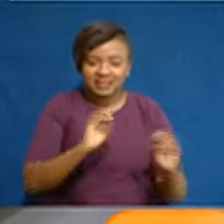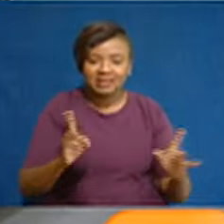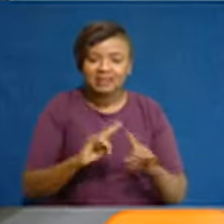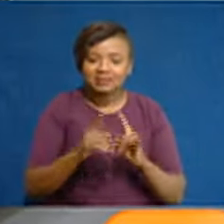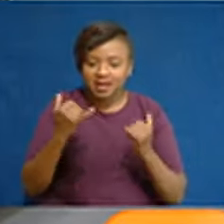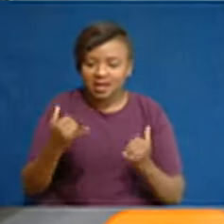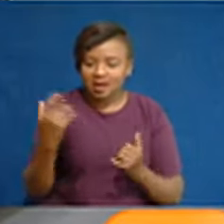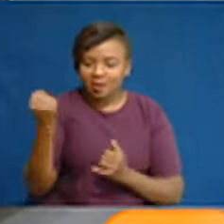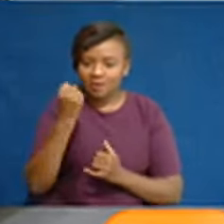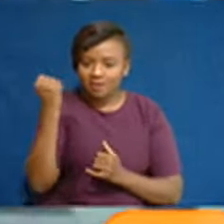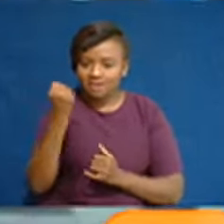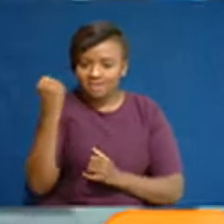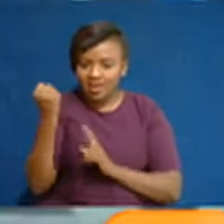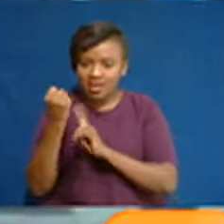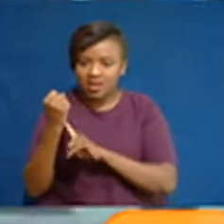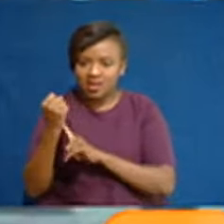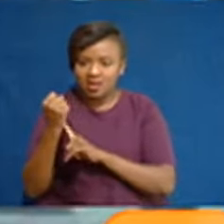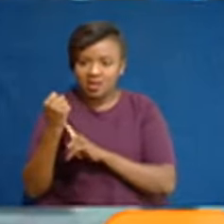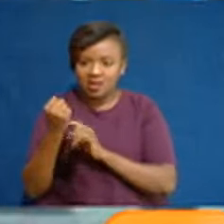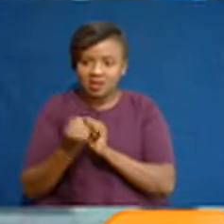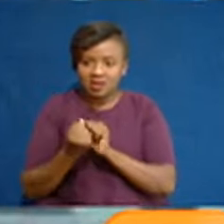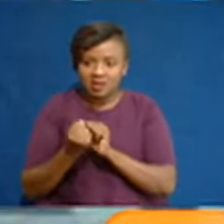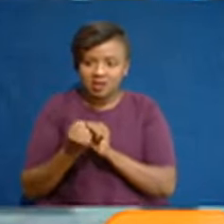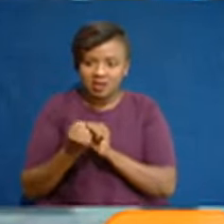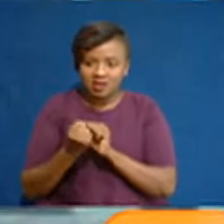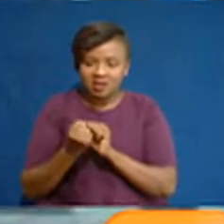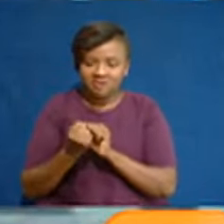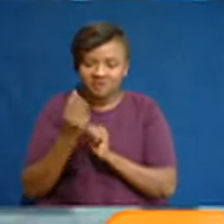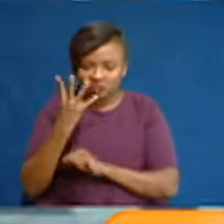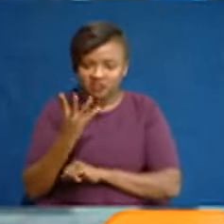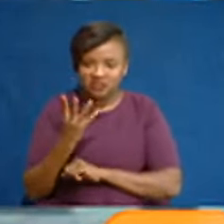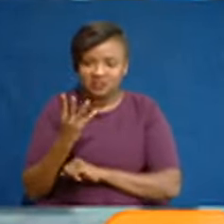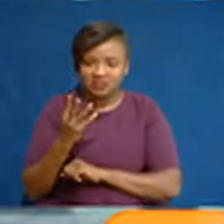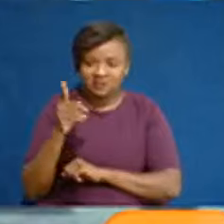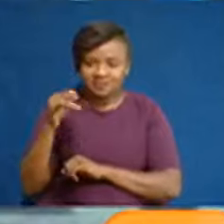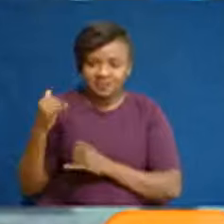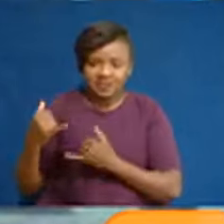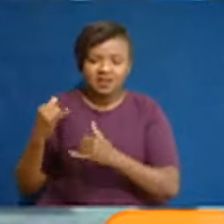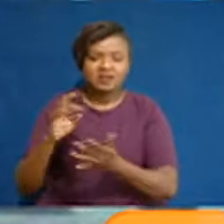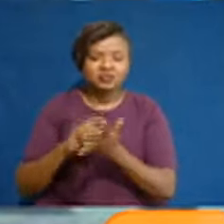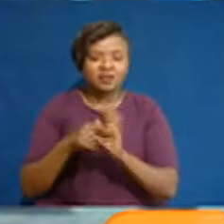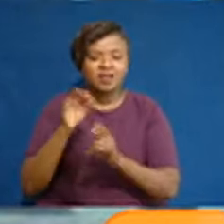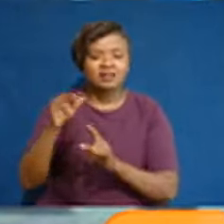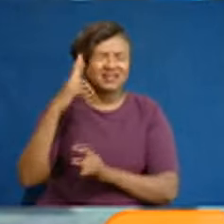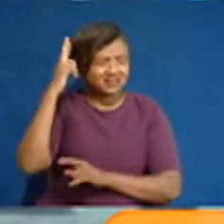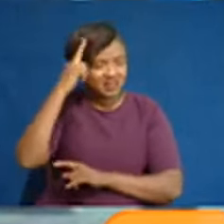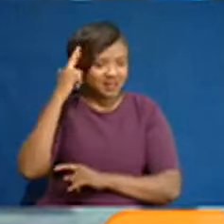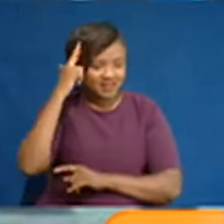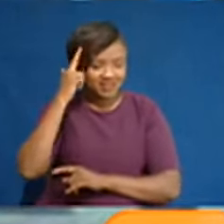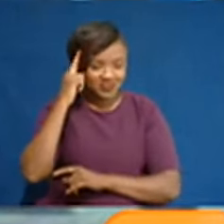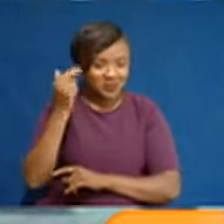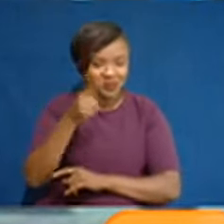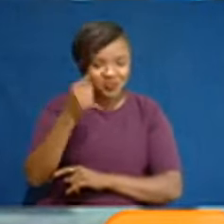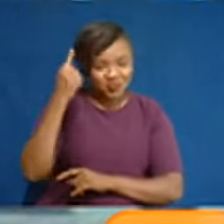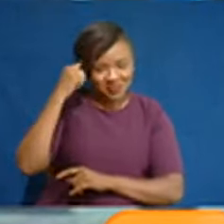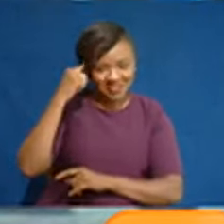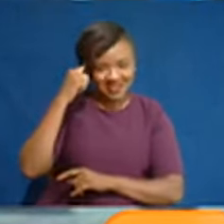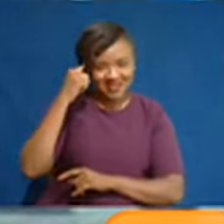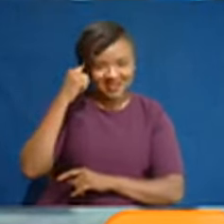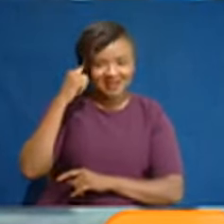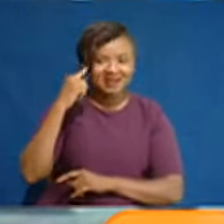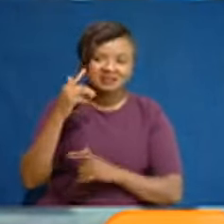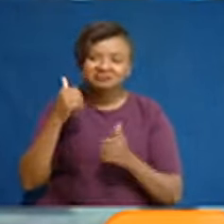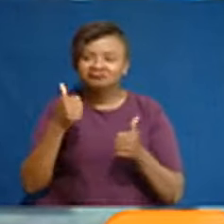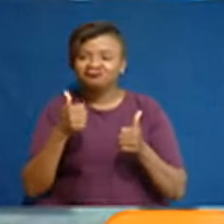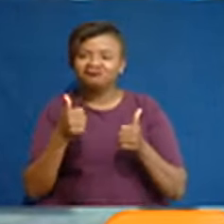in May. Yeah. 14th of May. So that was reason for you to be optimistic that this president,